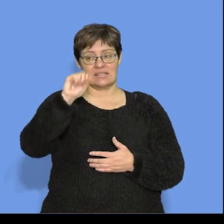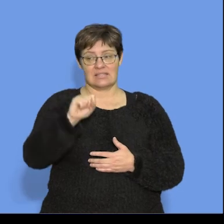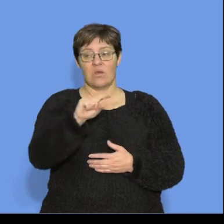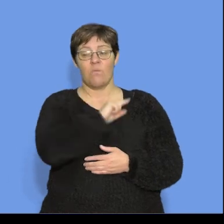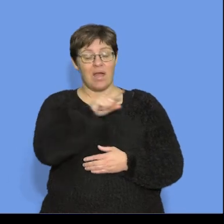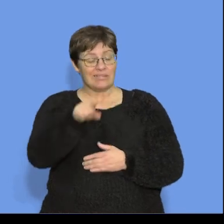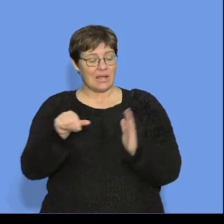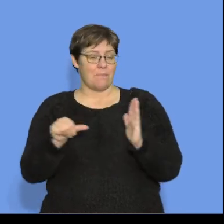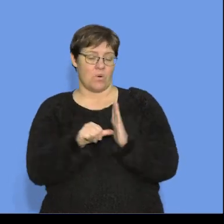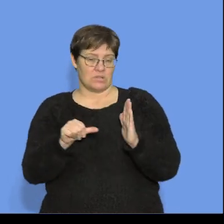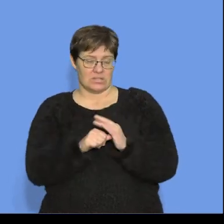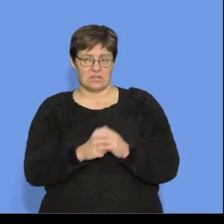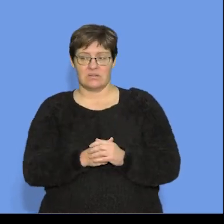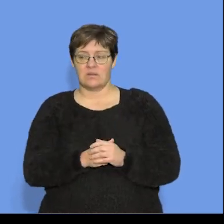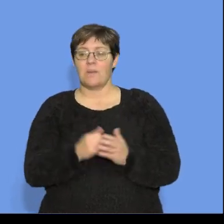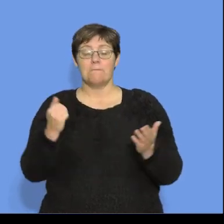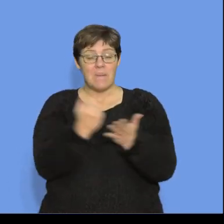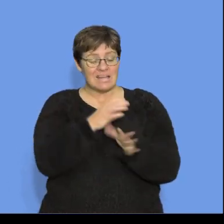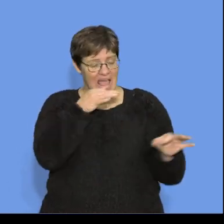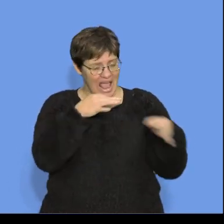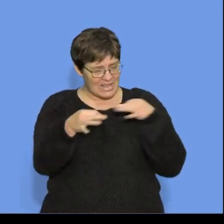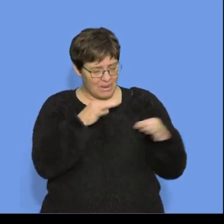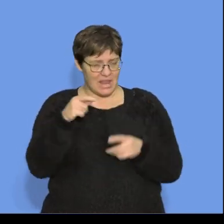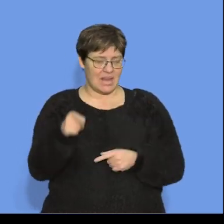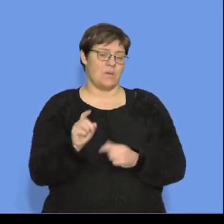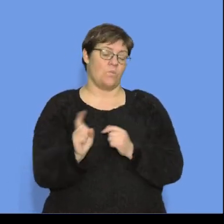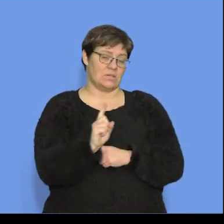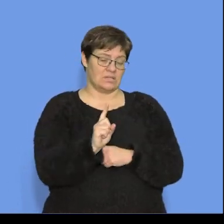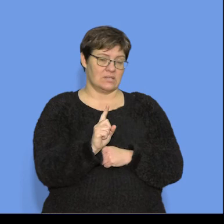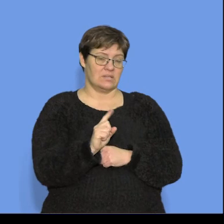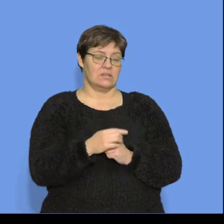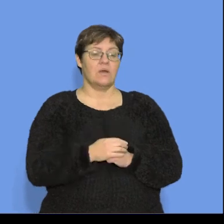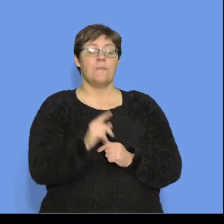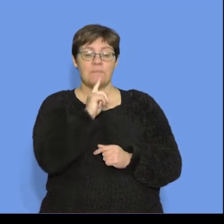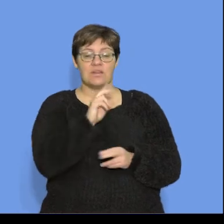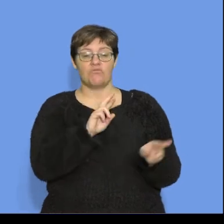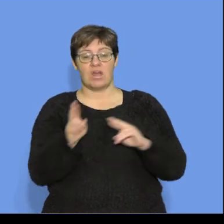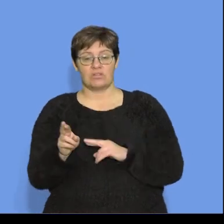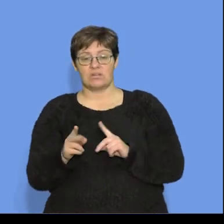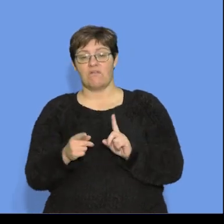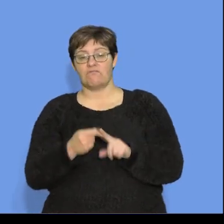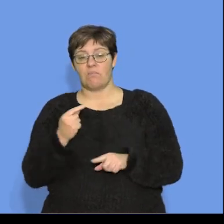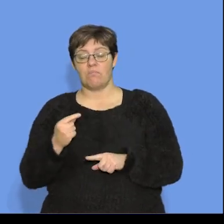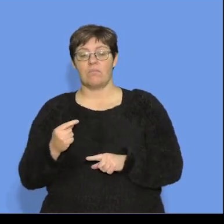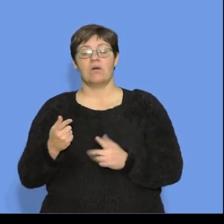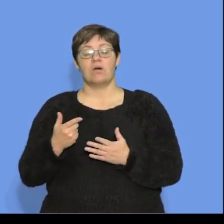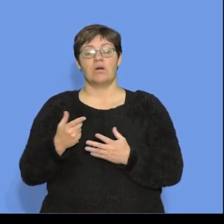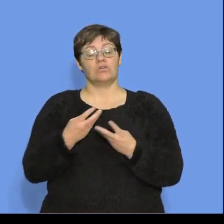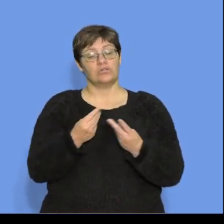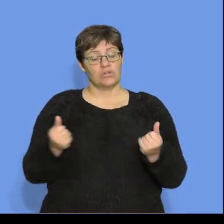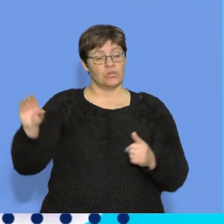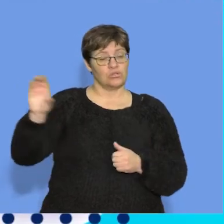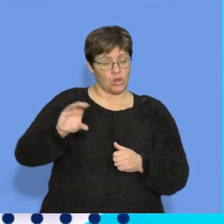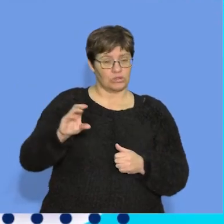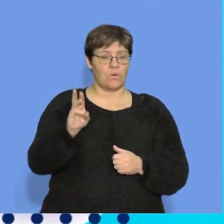very important. You have to define hydrolysis, and we define it as the reaction of a salt and water. So when